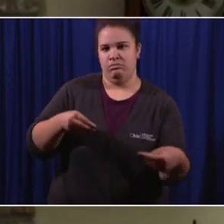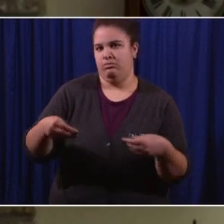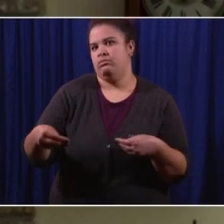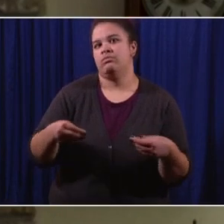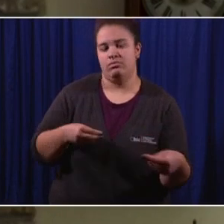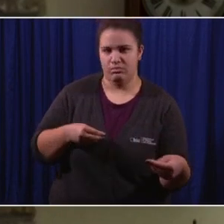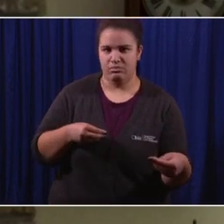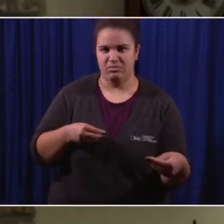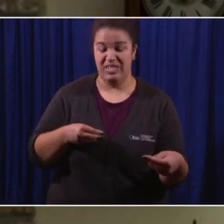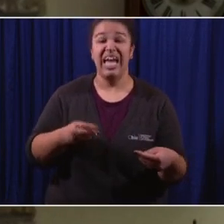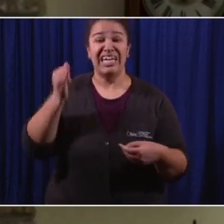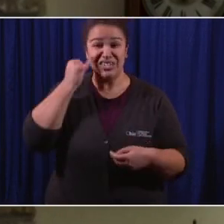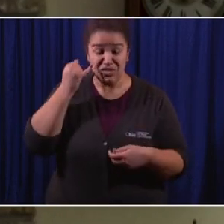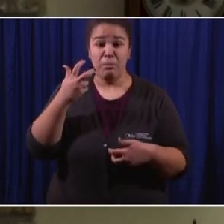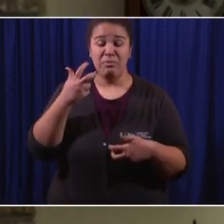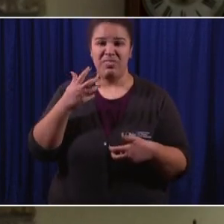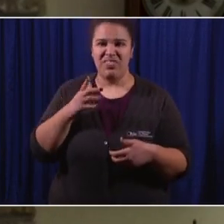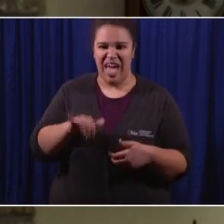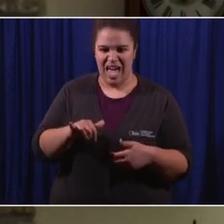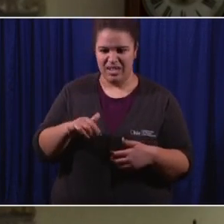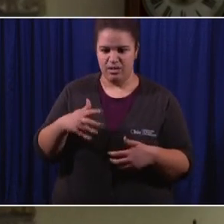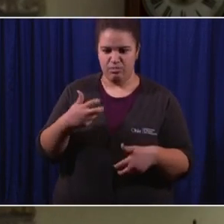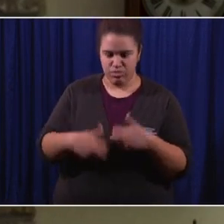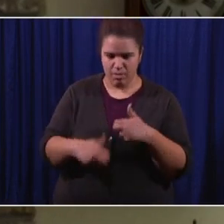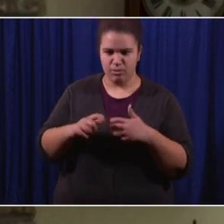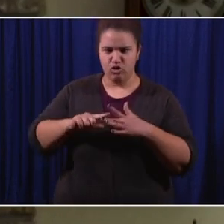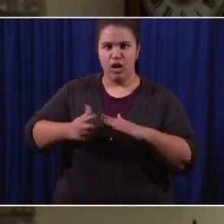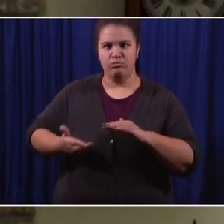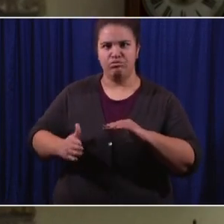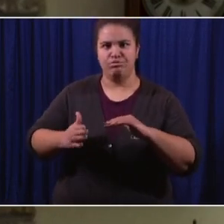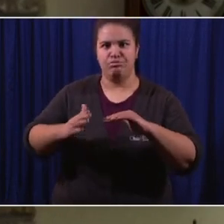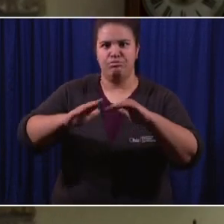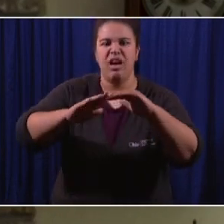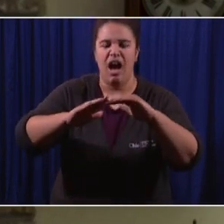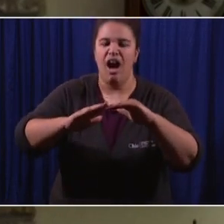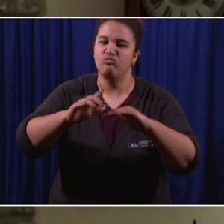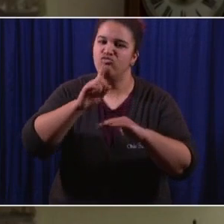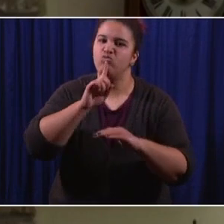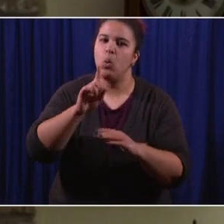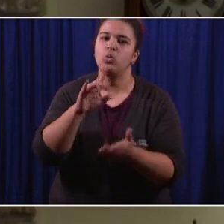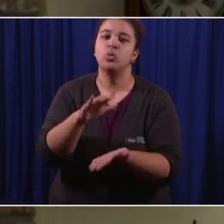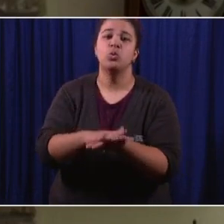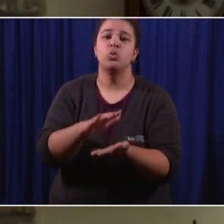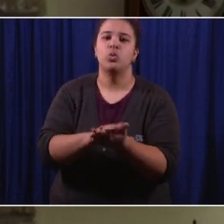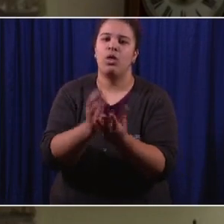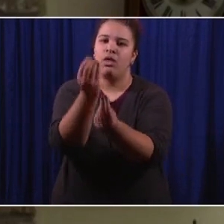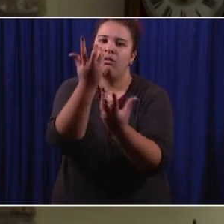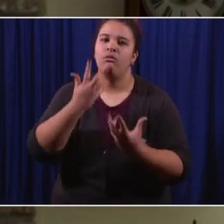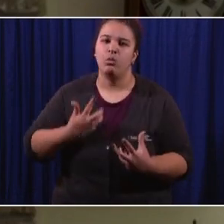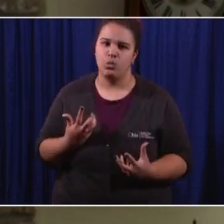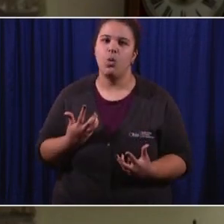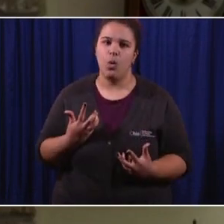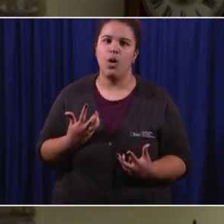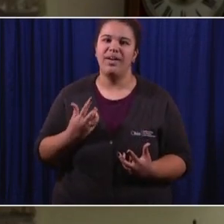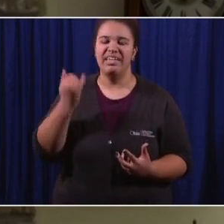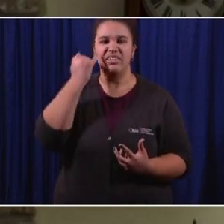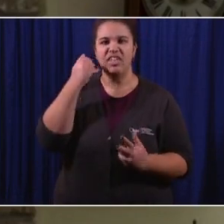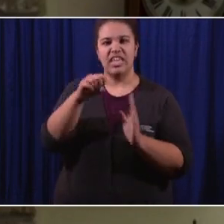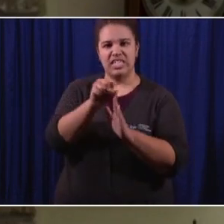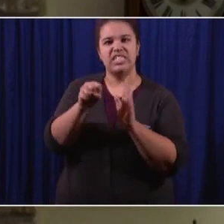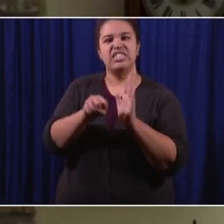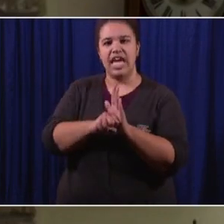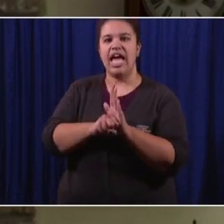regard to absentee, and there's something that we need to do at the state level in regard to that. But by